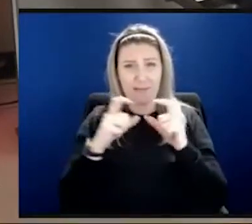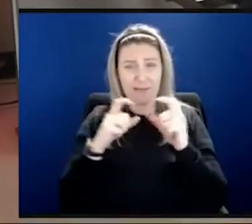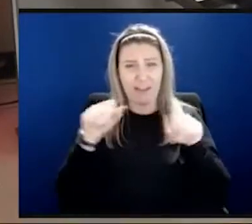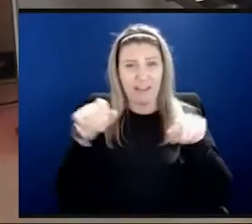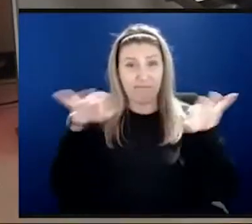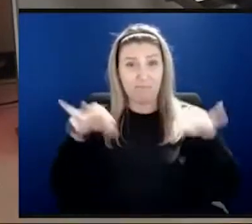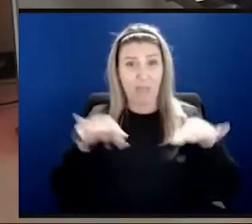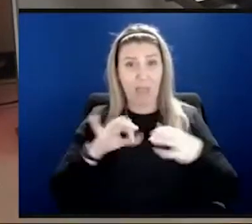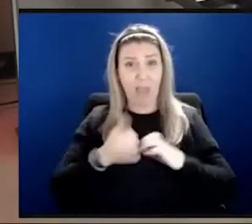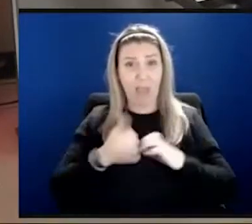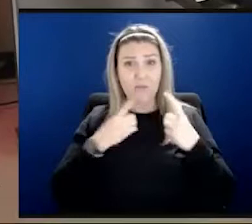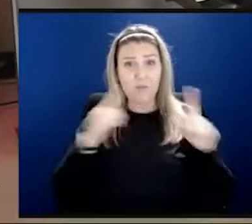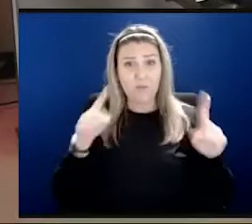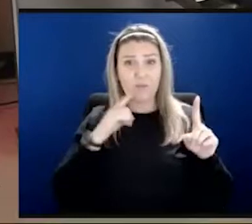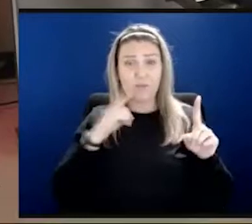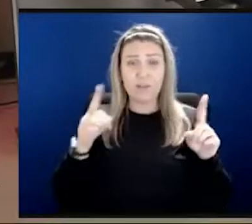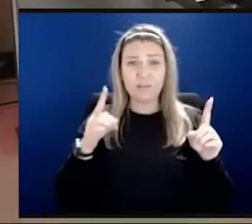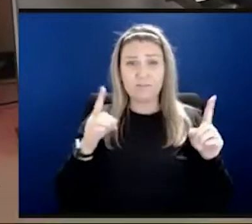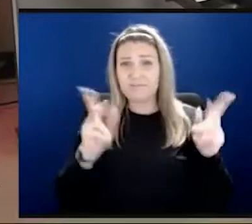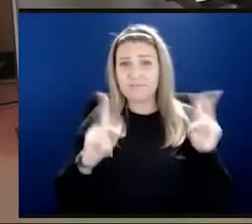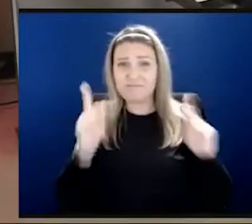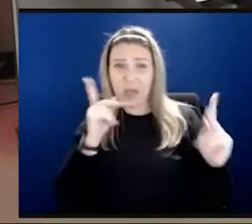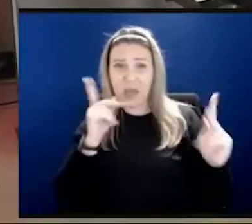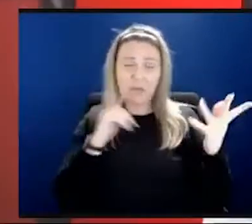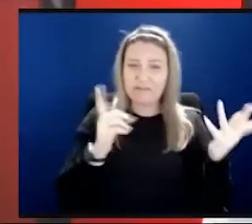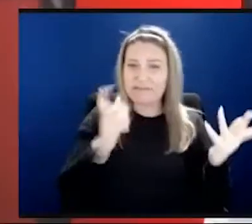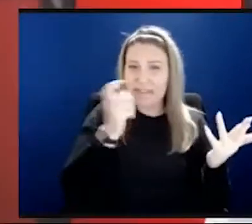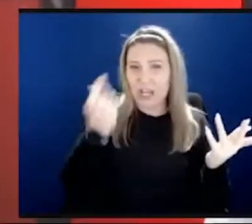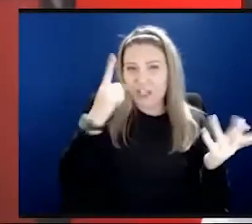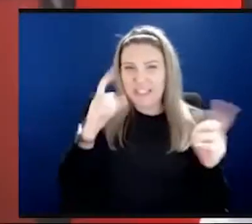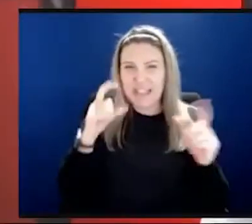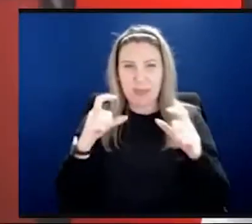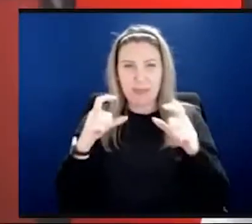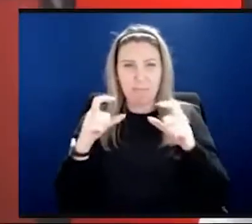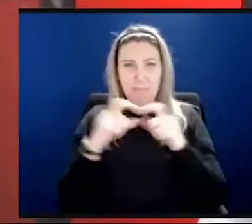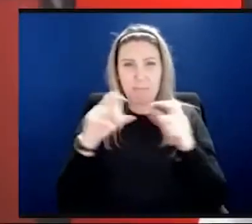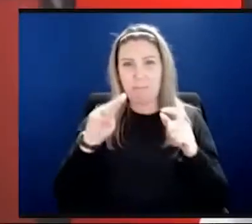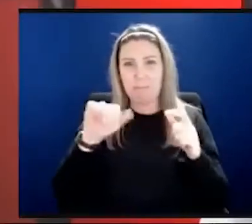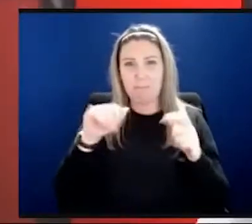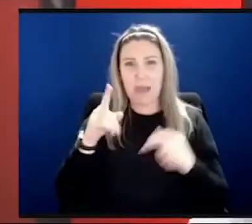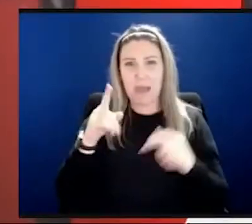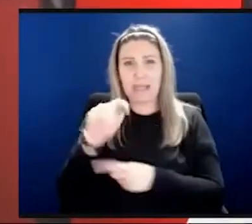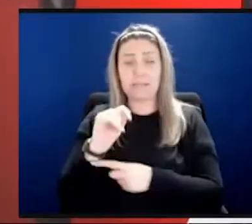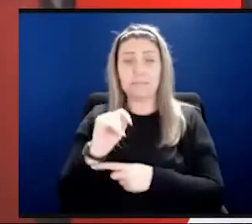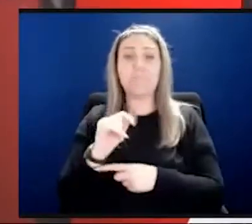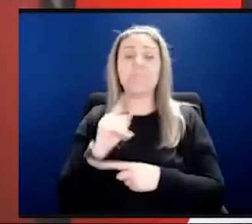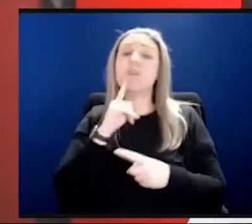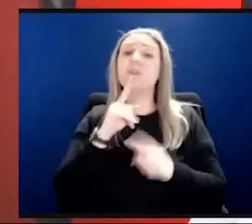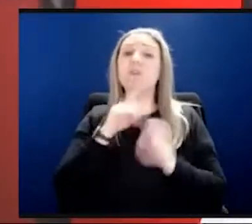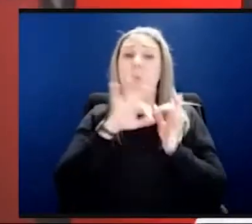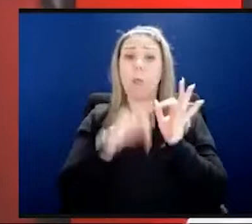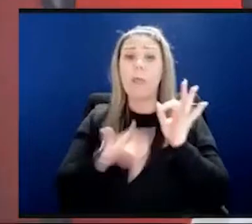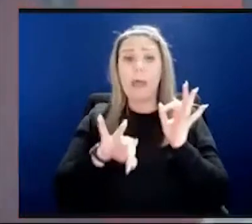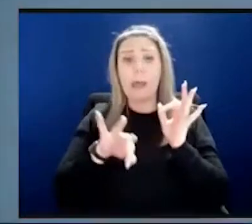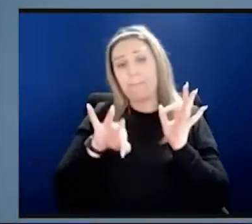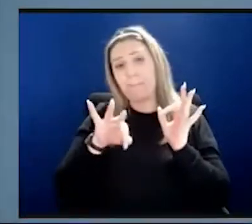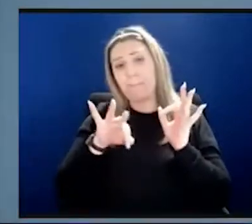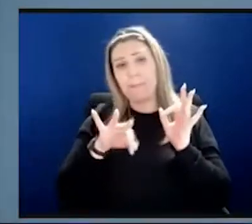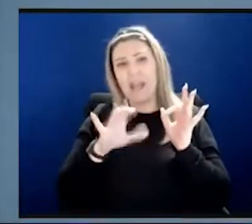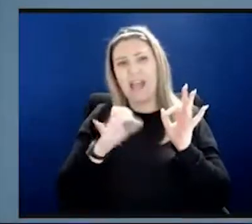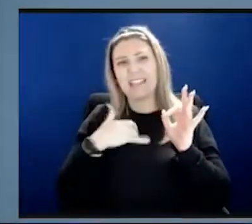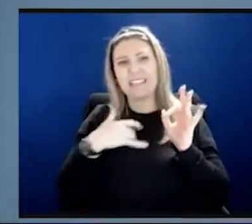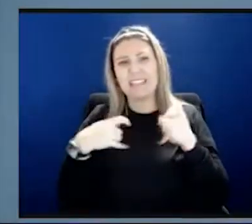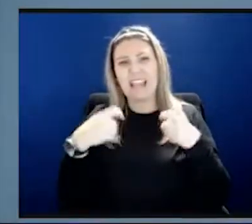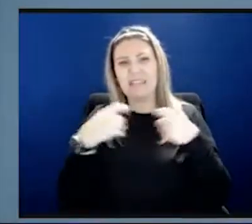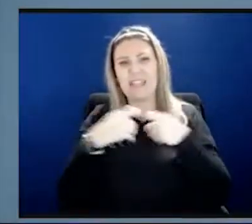the layperson, which would be Sure. a lot of us? Sure. So the pump body itself has an electromagnet within